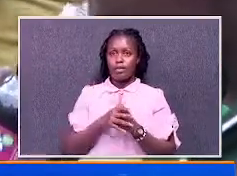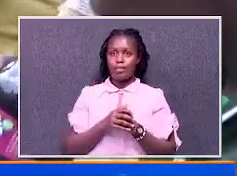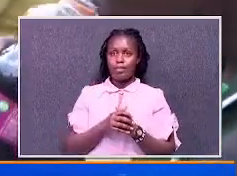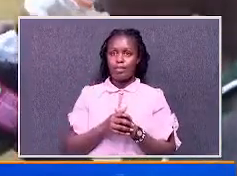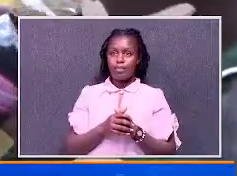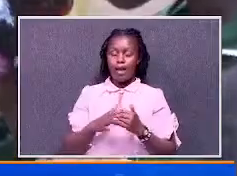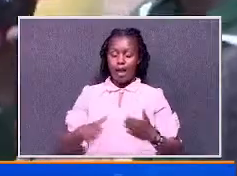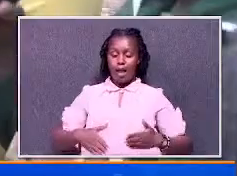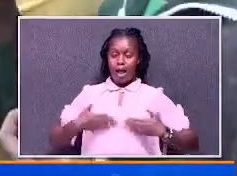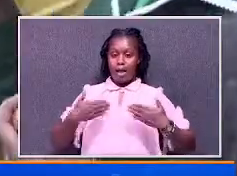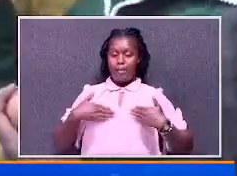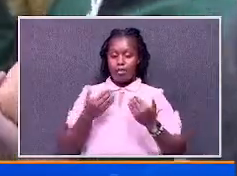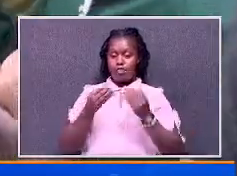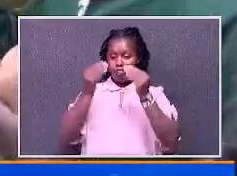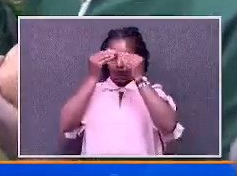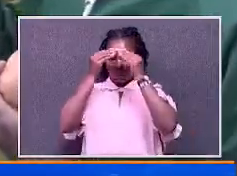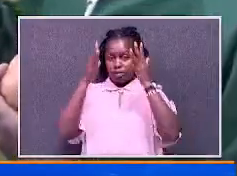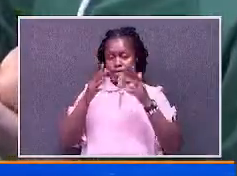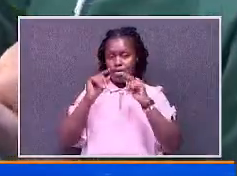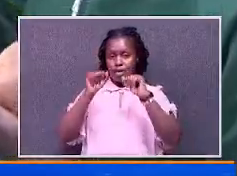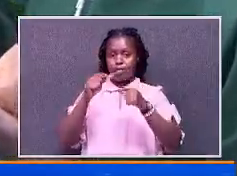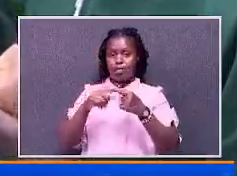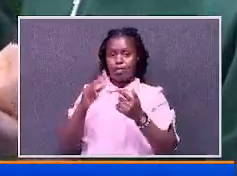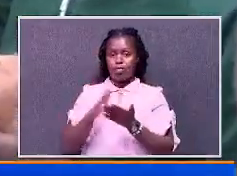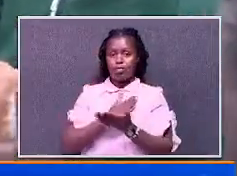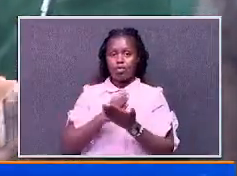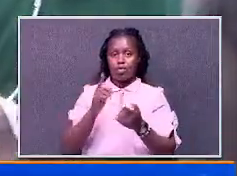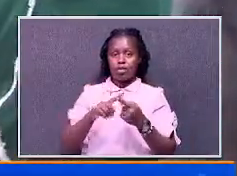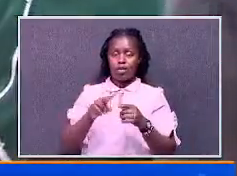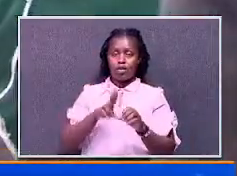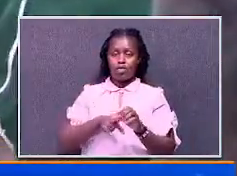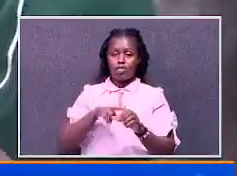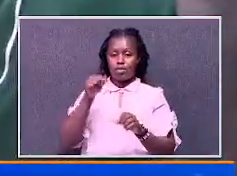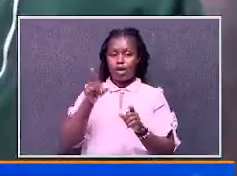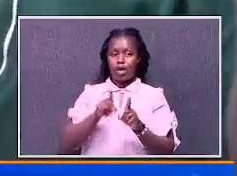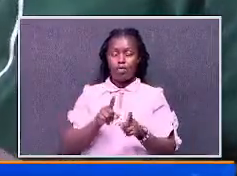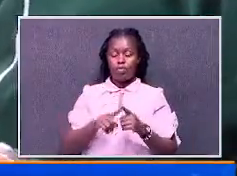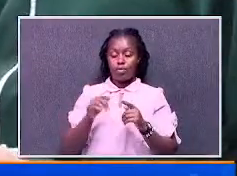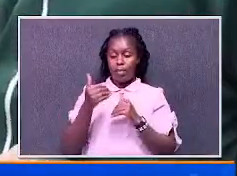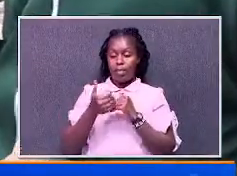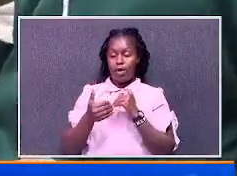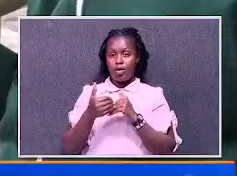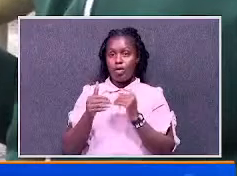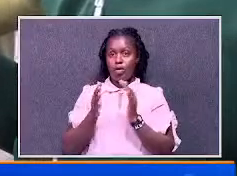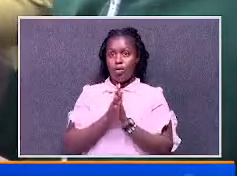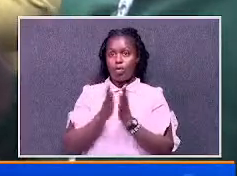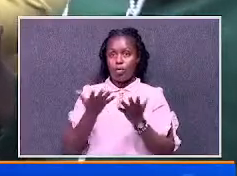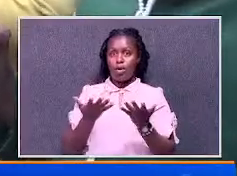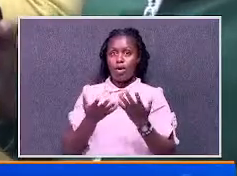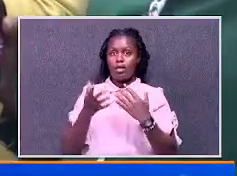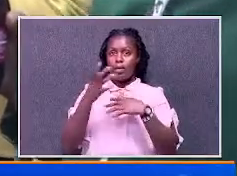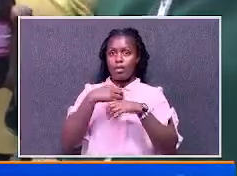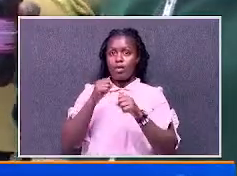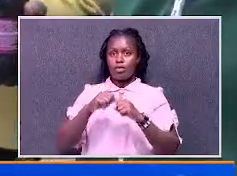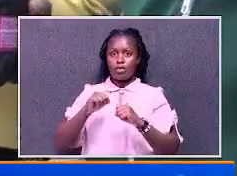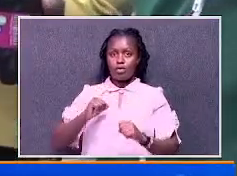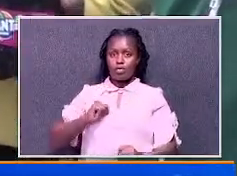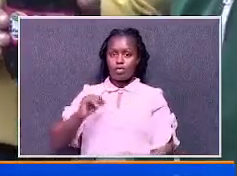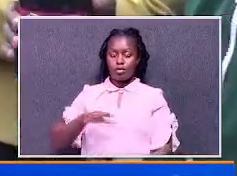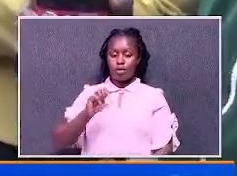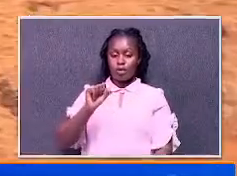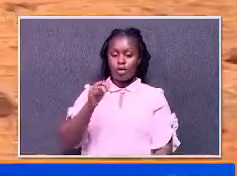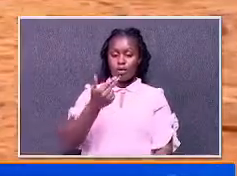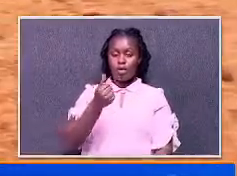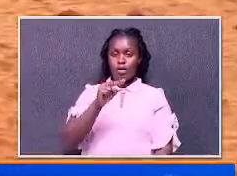The happy Langata Primary School pupils were able to share a bottle of soda and a slice of bread with the president's daughter, Charlene Ruto, who graced